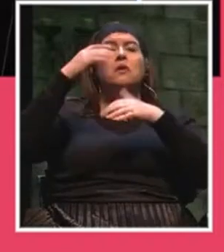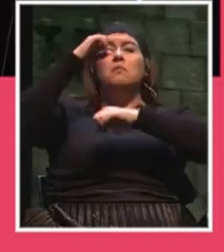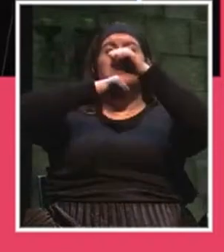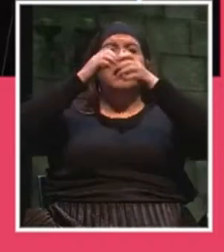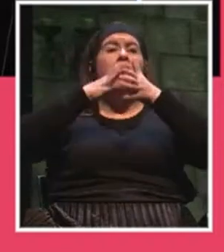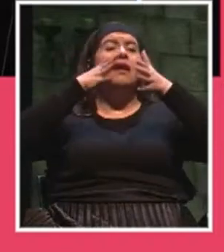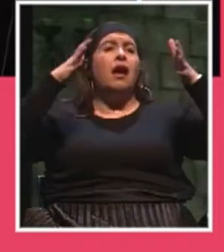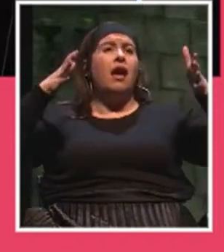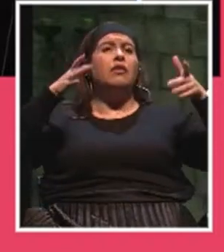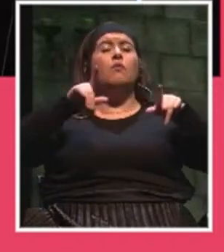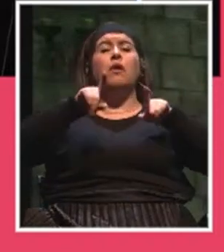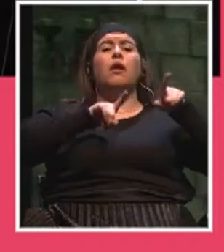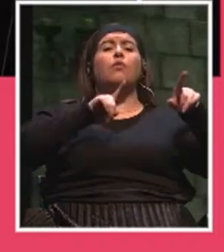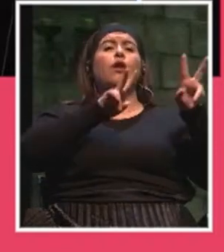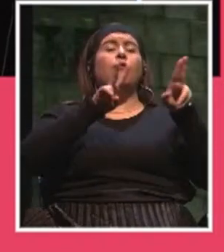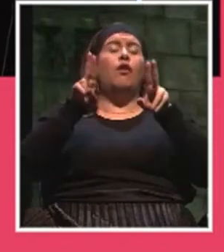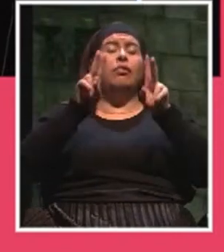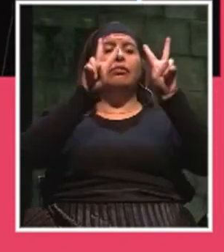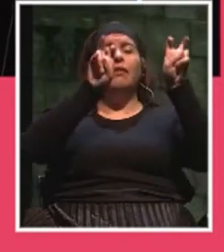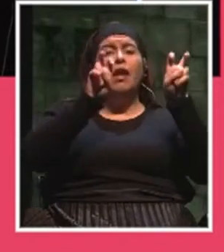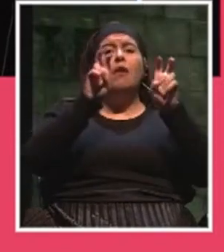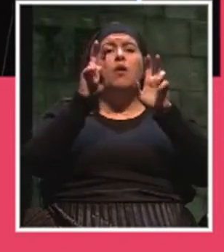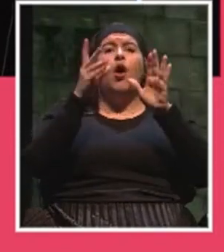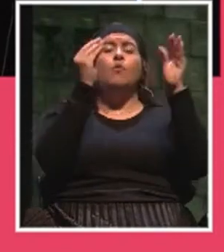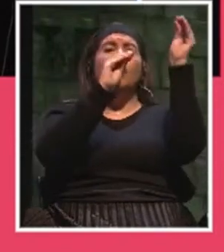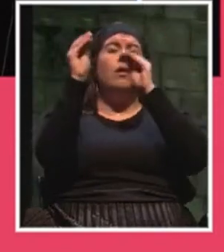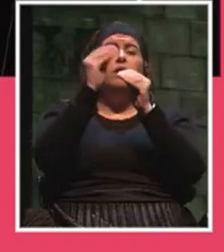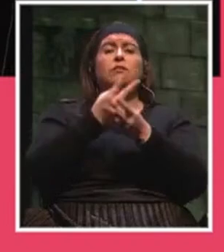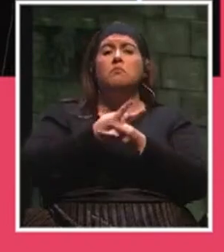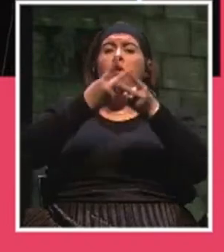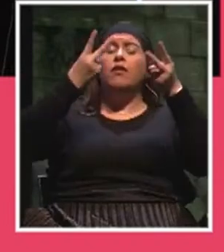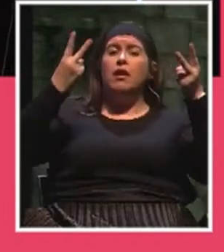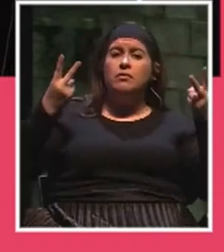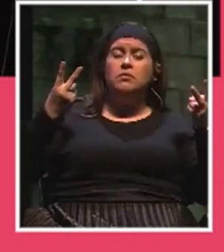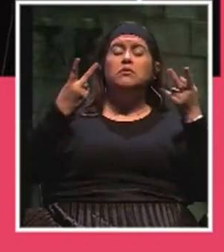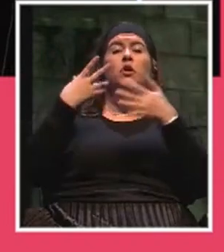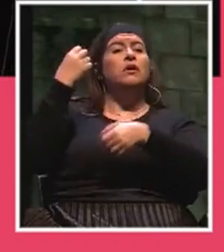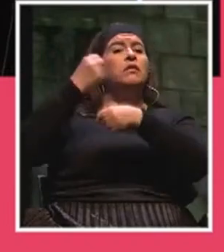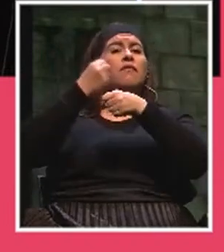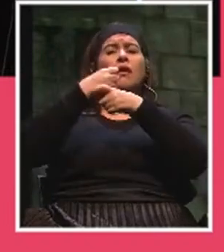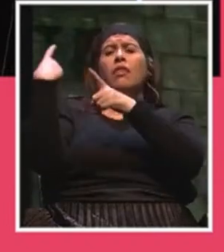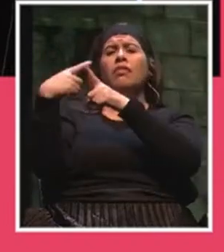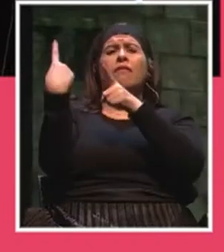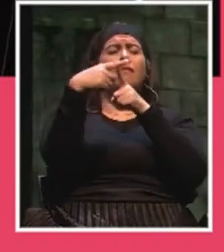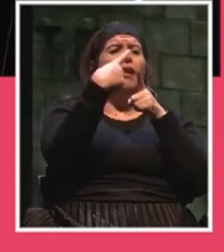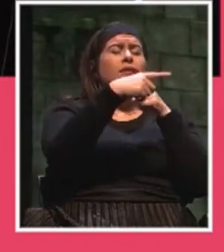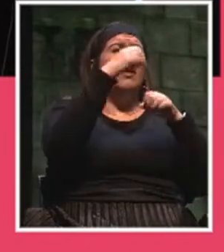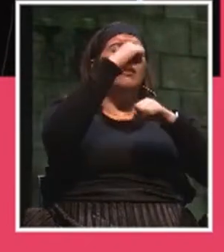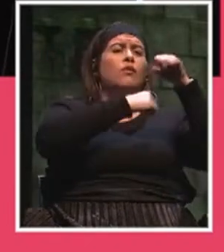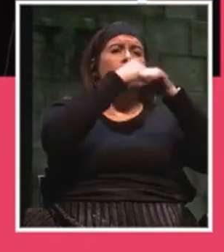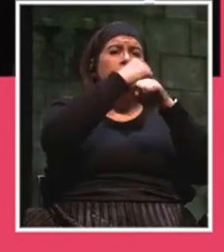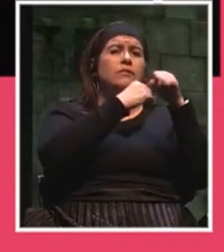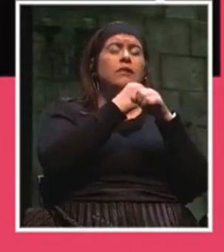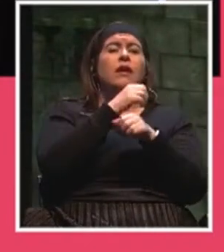executive or programming and publishing executive. So I worked with a variety of different companies, starting with AOL, if anybody remembers